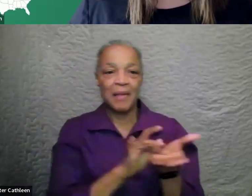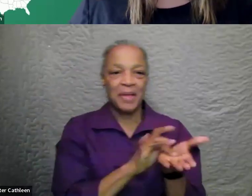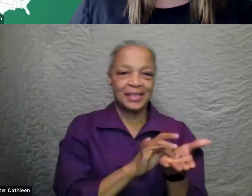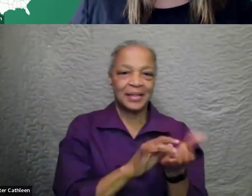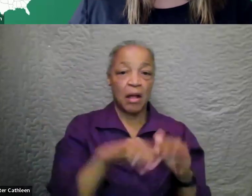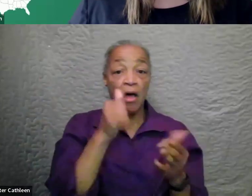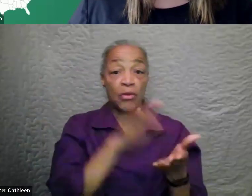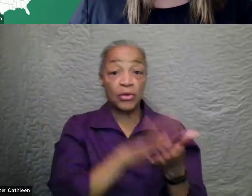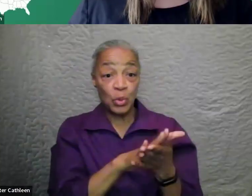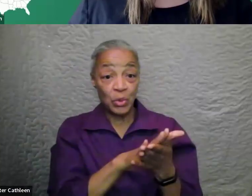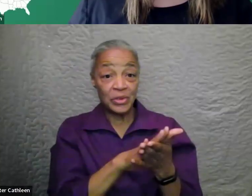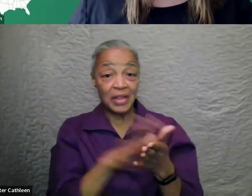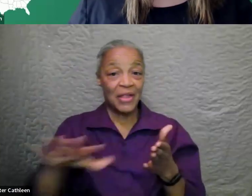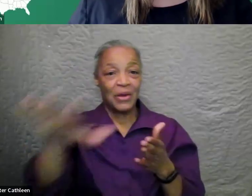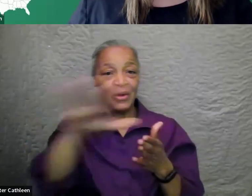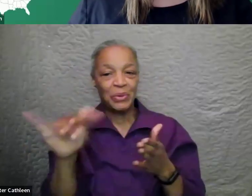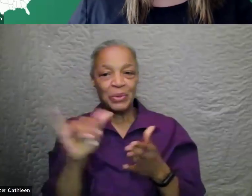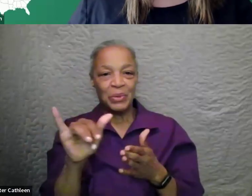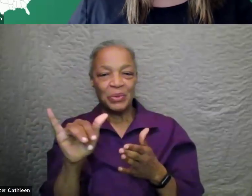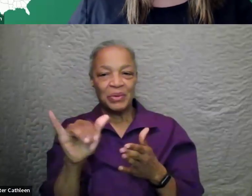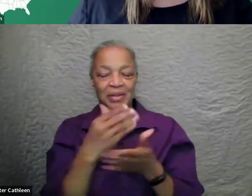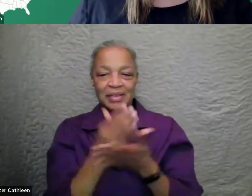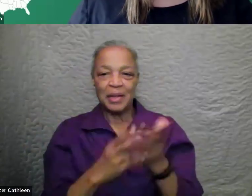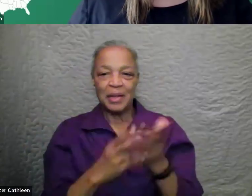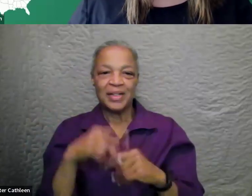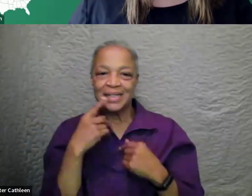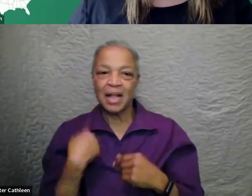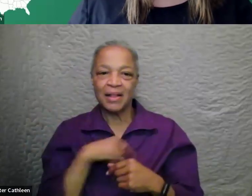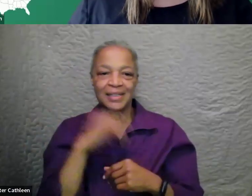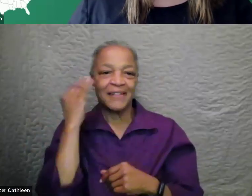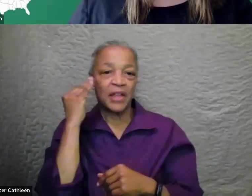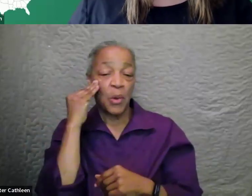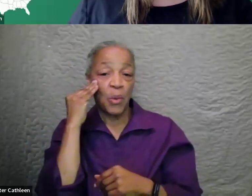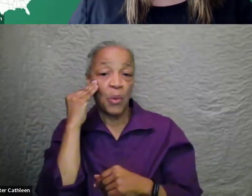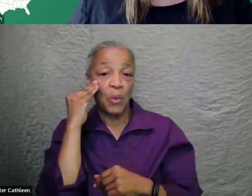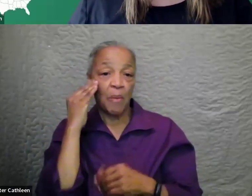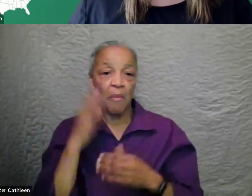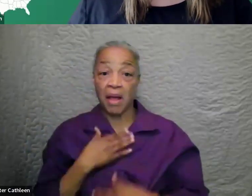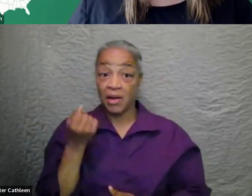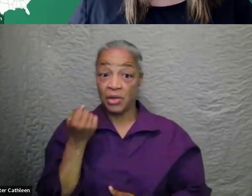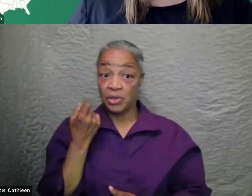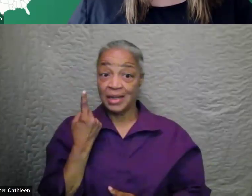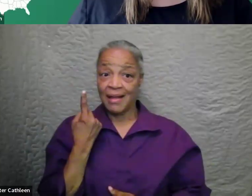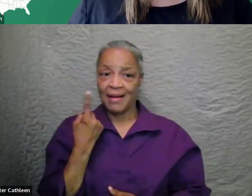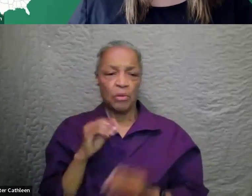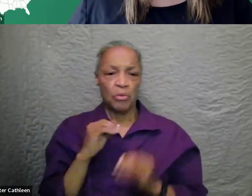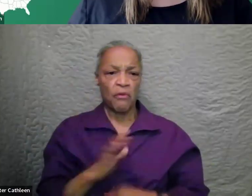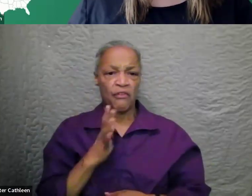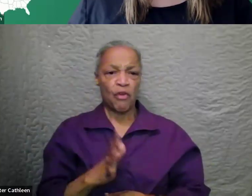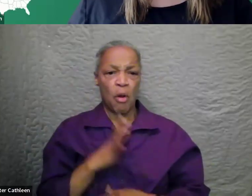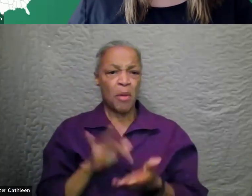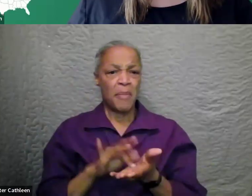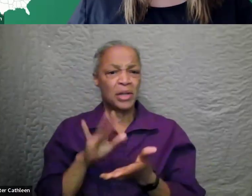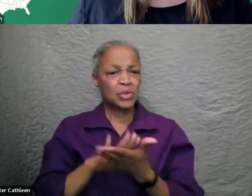schools out there, and people could tell us if they know of that. But my understanding is I have not heard of a formal medical